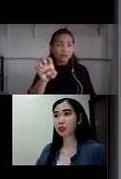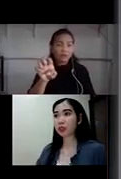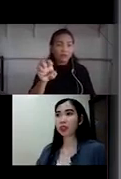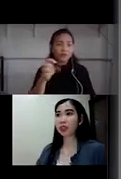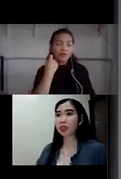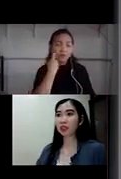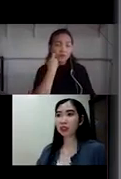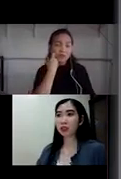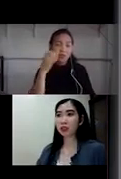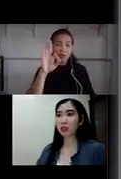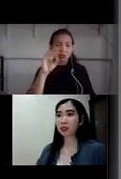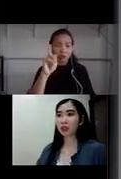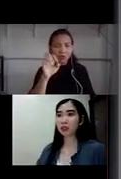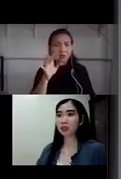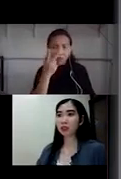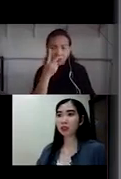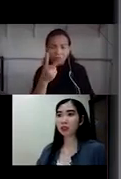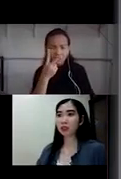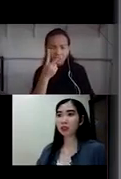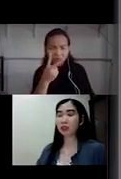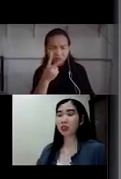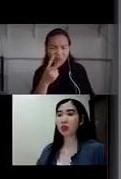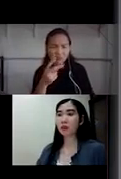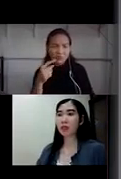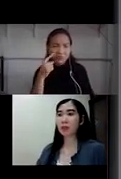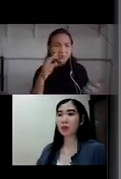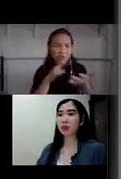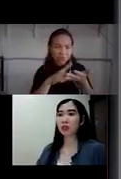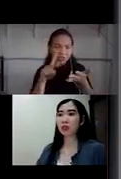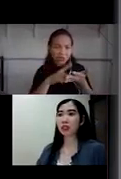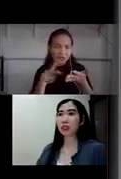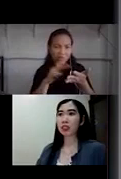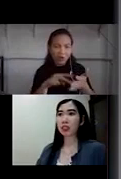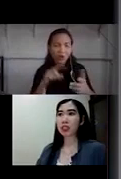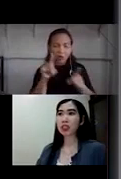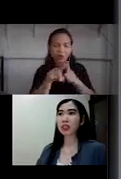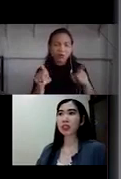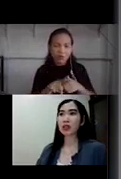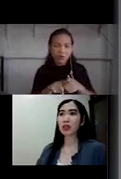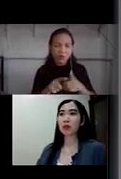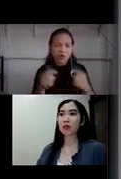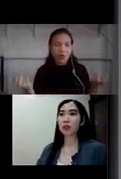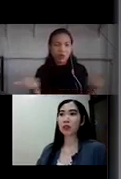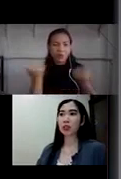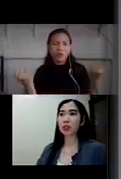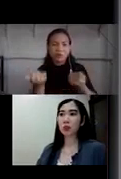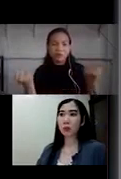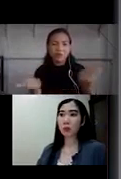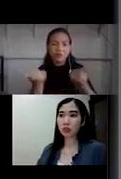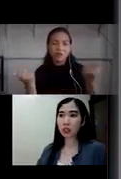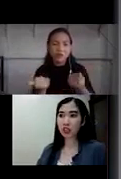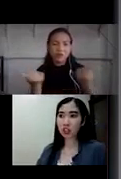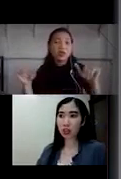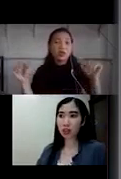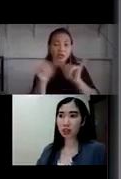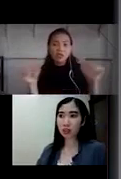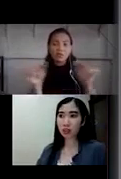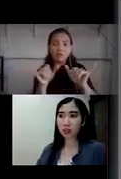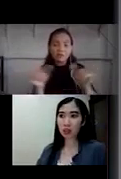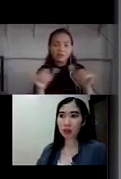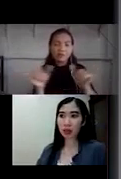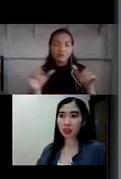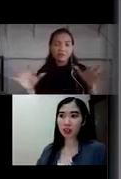folder, makikita nyo that it is also available in this folder. So meron lang